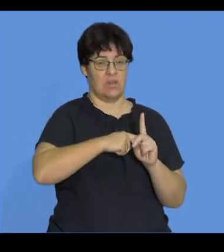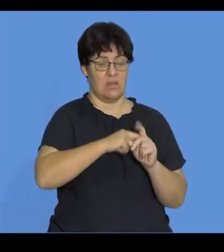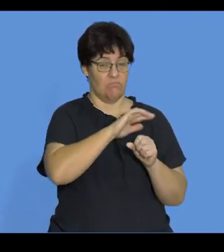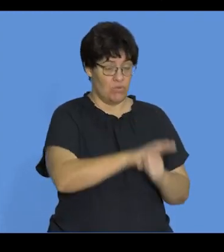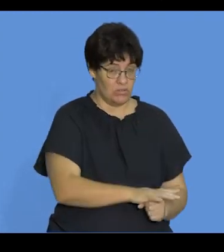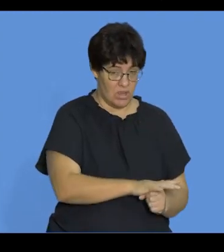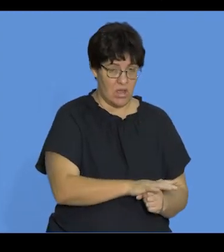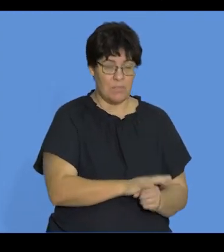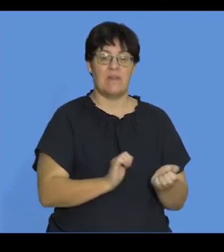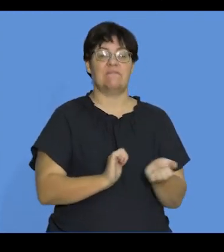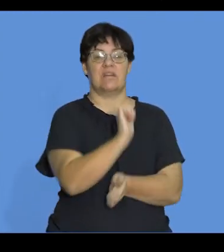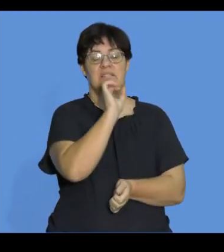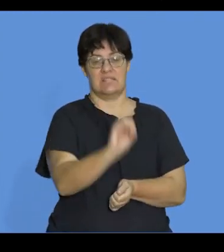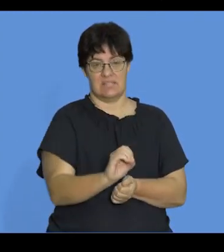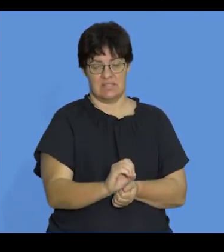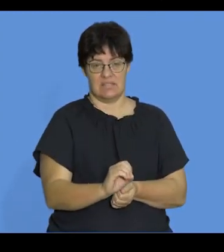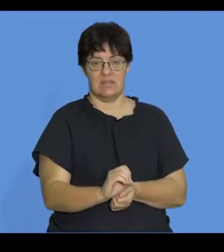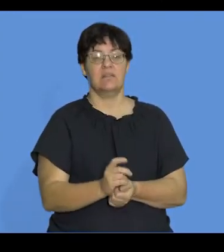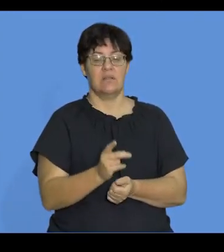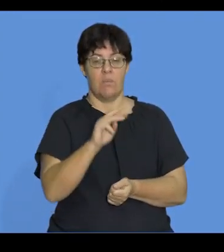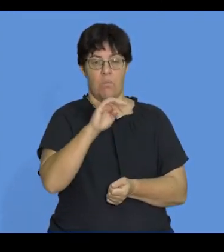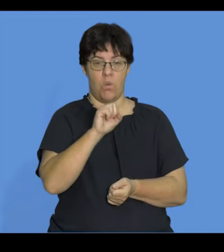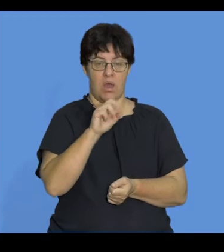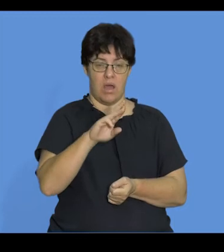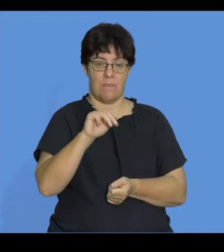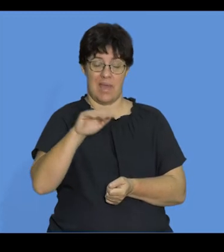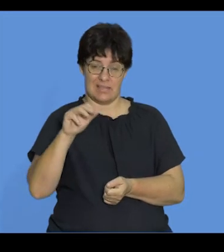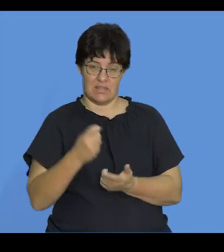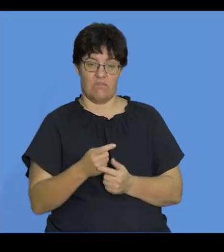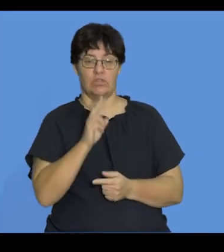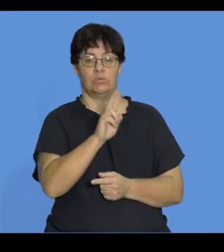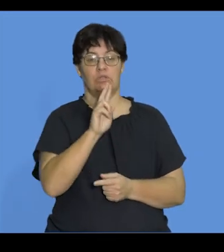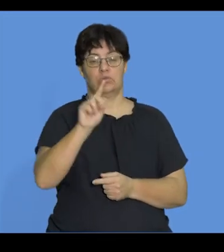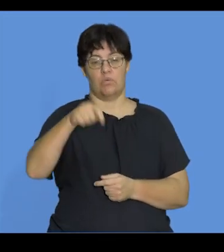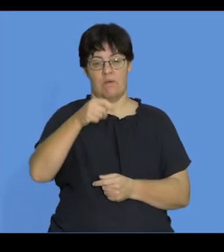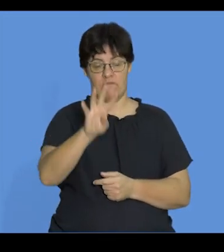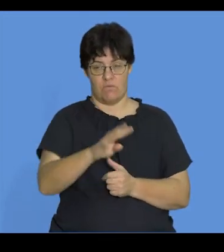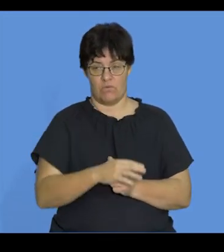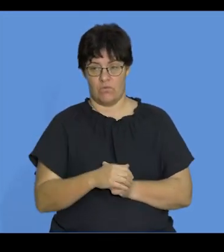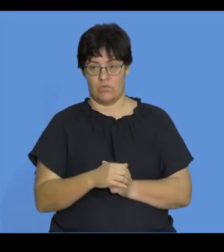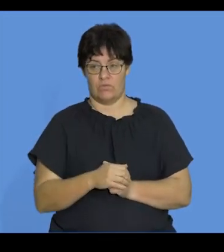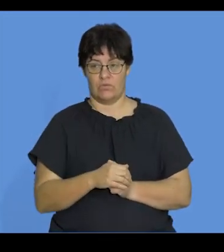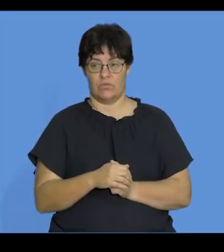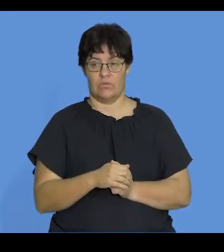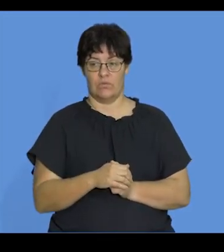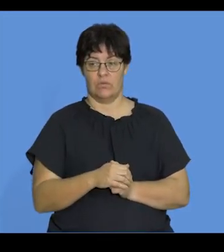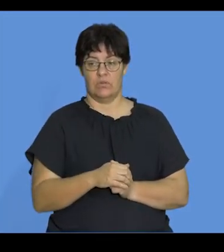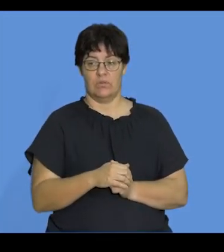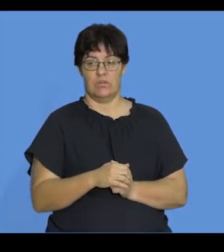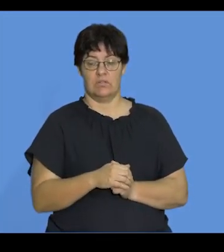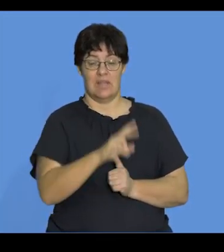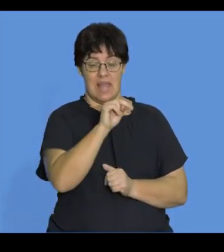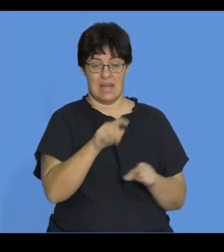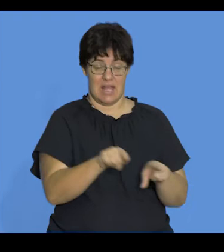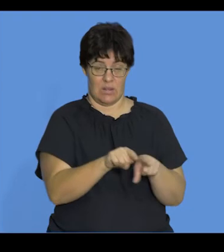actually occupy a fixed volume, which is the molar gas volume of 22.4, right? So we know that